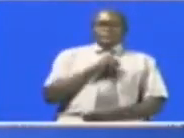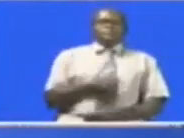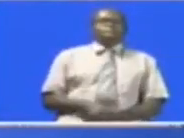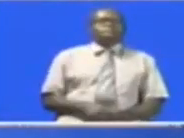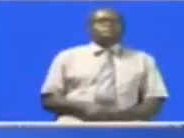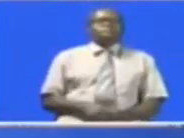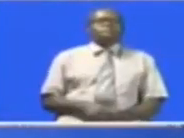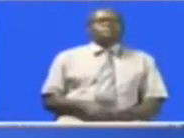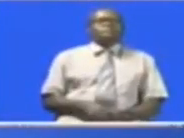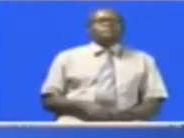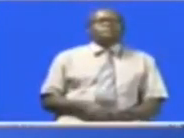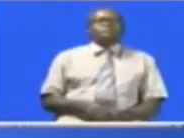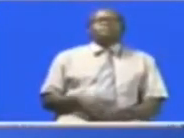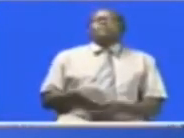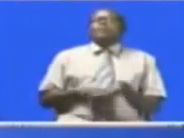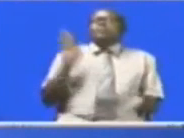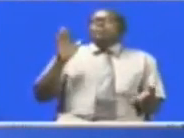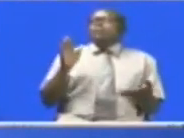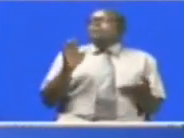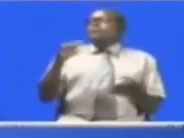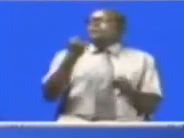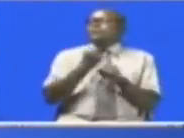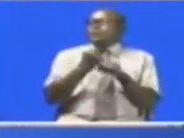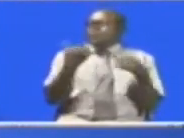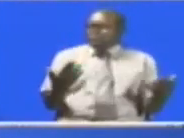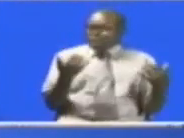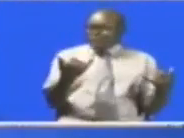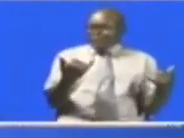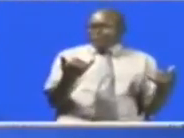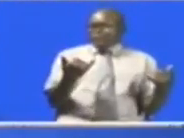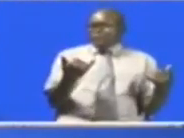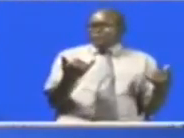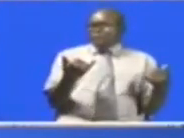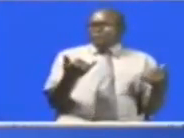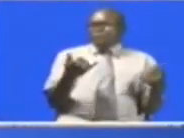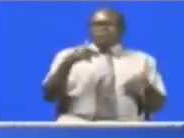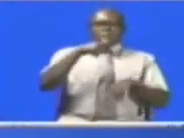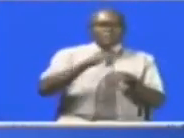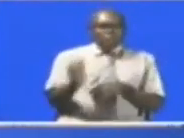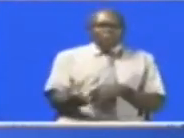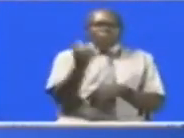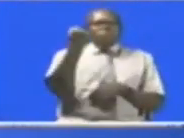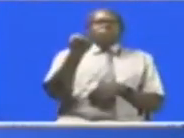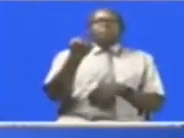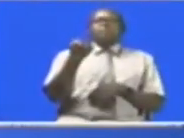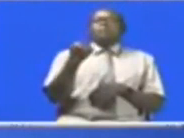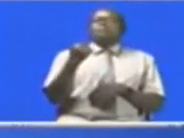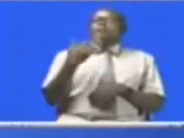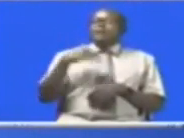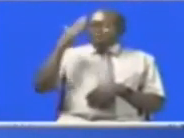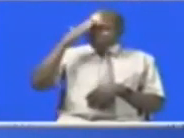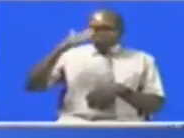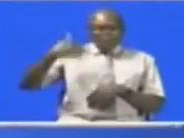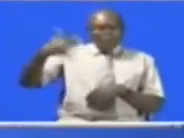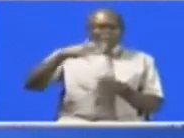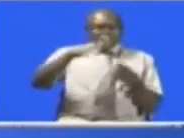Yes. What is Moses Tanui up to? What do you do when you wake up in the morning? Take us through